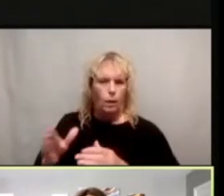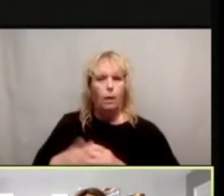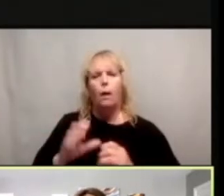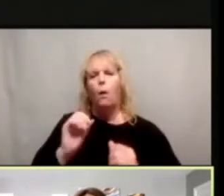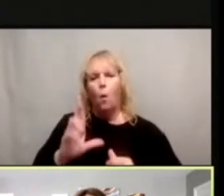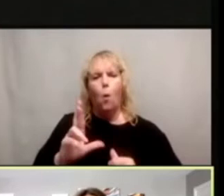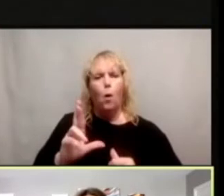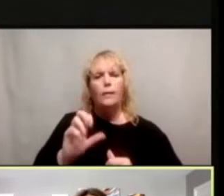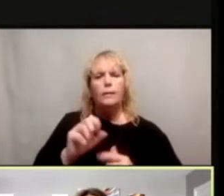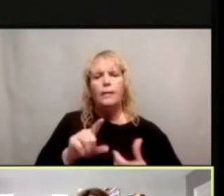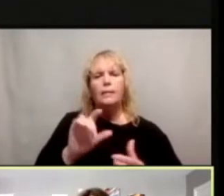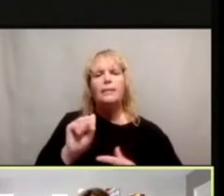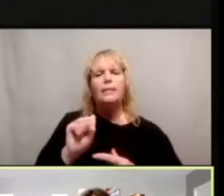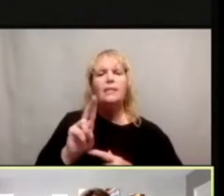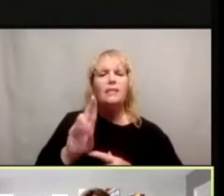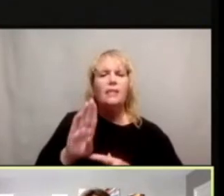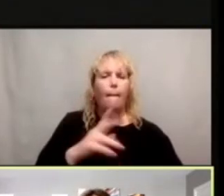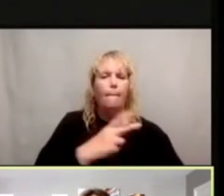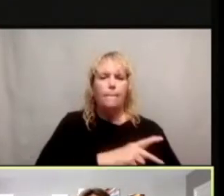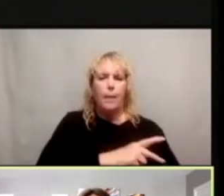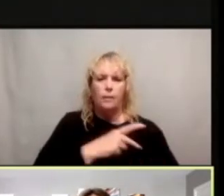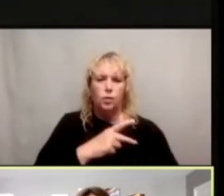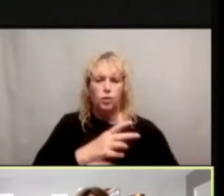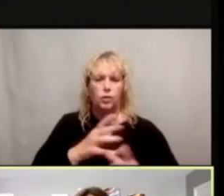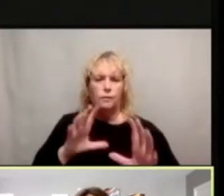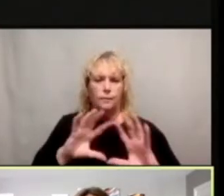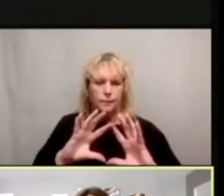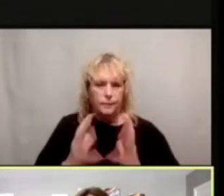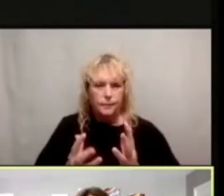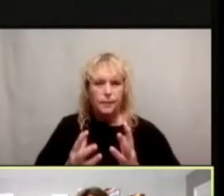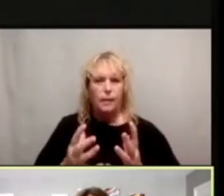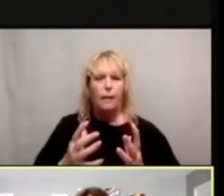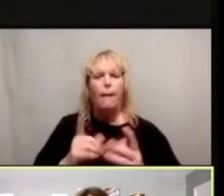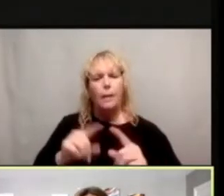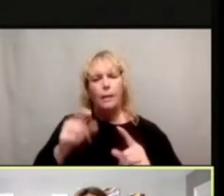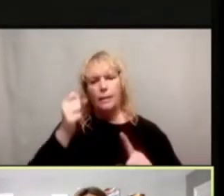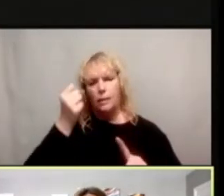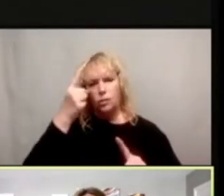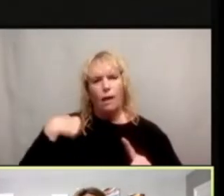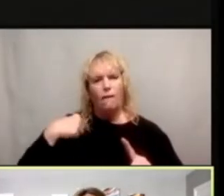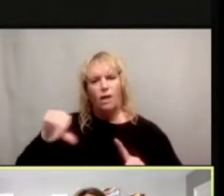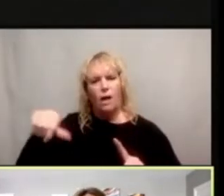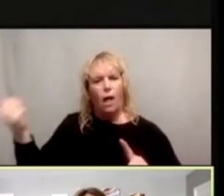sub-patient population, but really understanding that are these communal factors